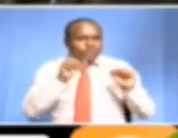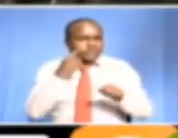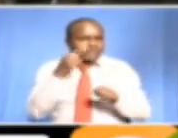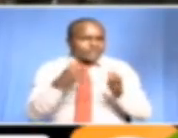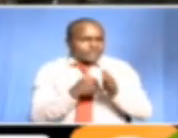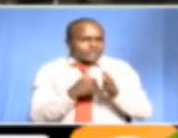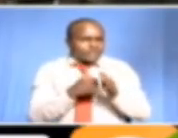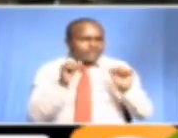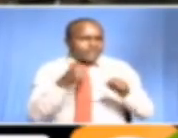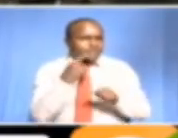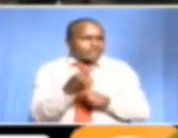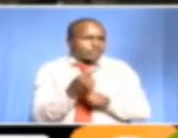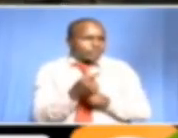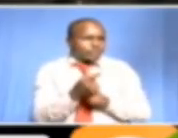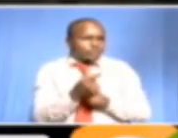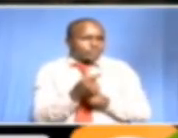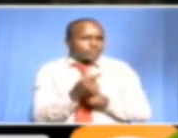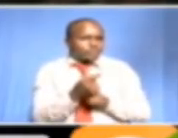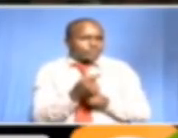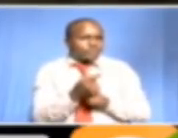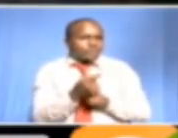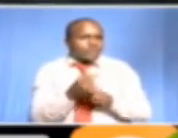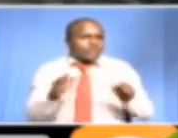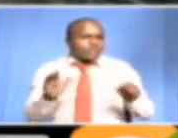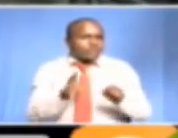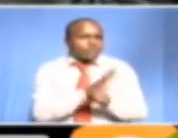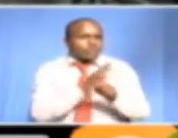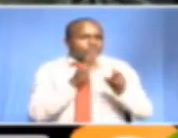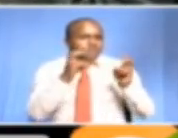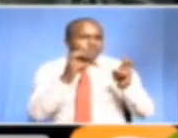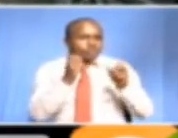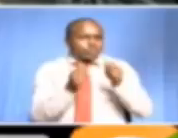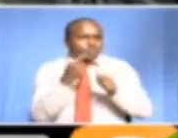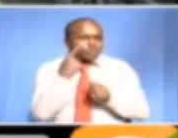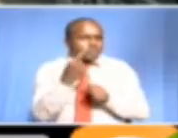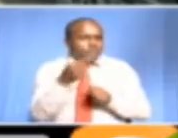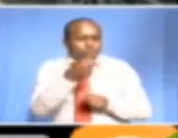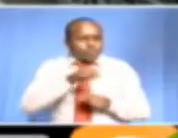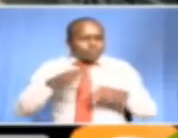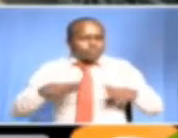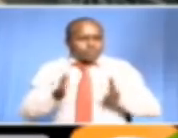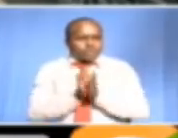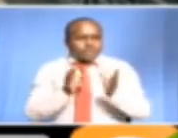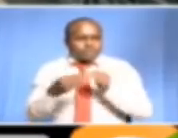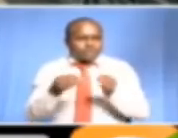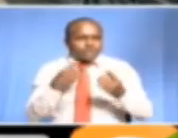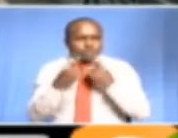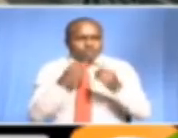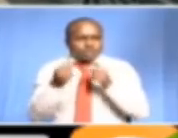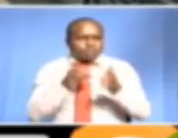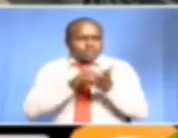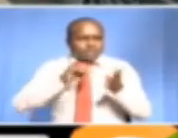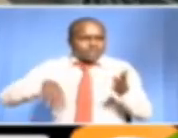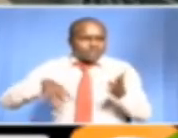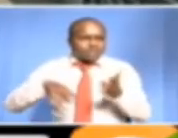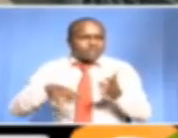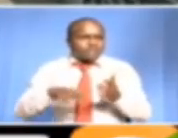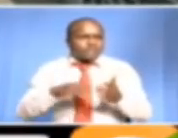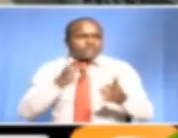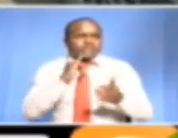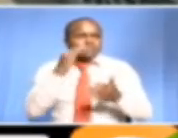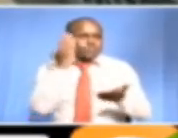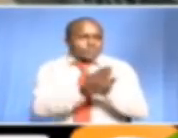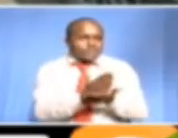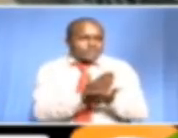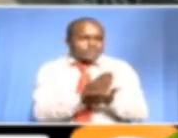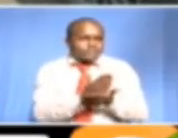Vicky, I'm telling you, the whole issue that you see we people with disability talking about exclusion is real. And